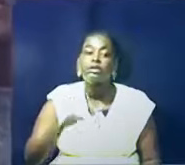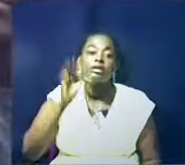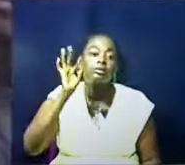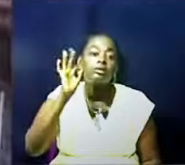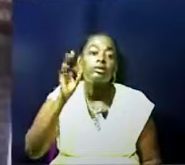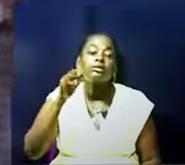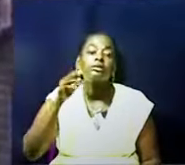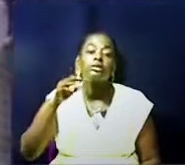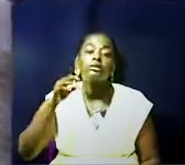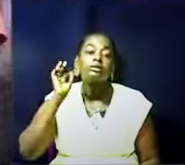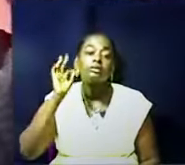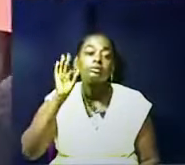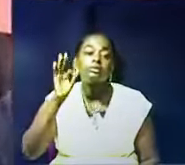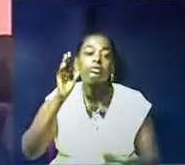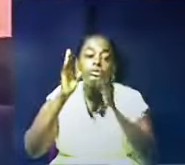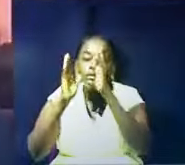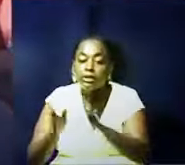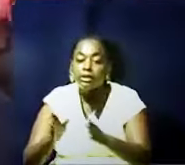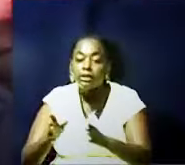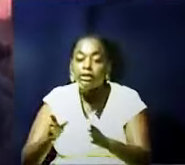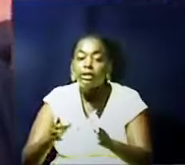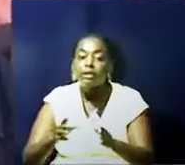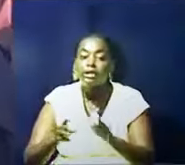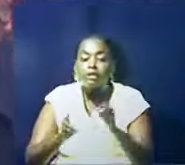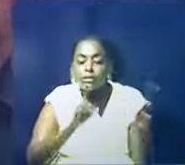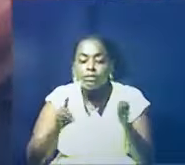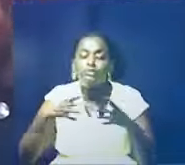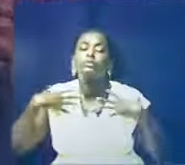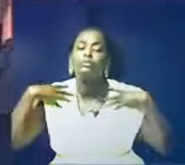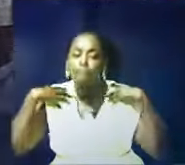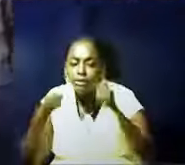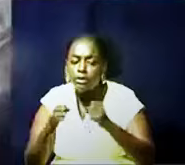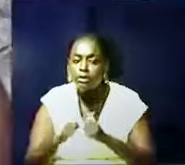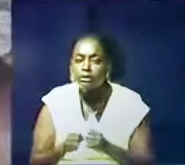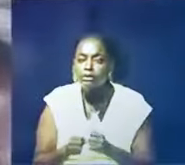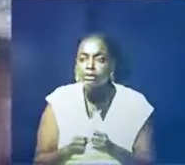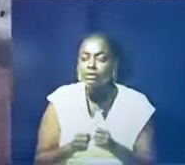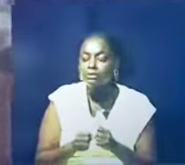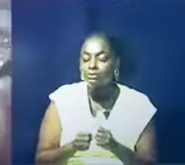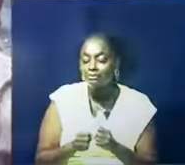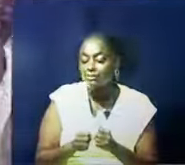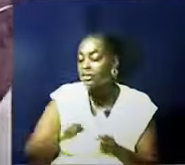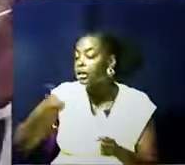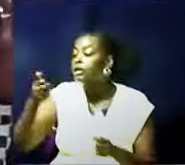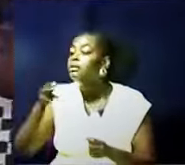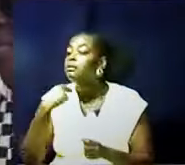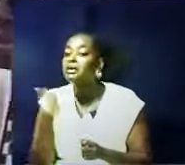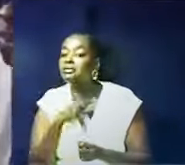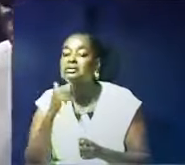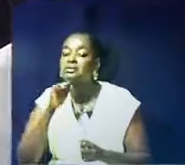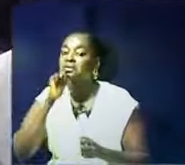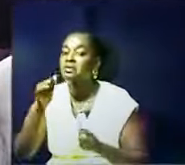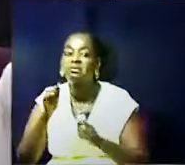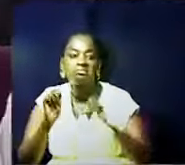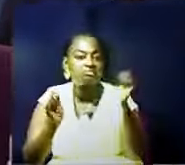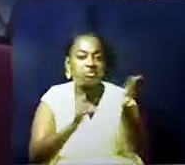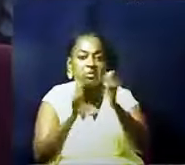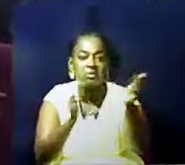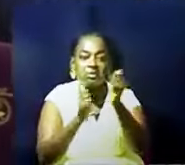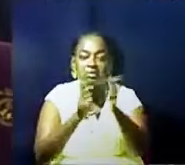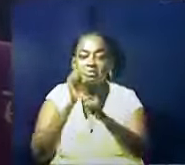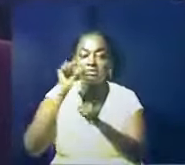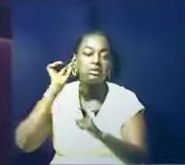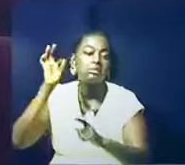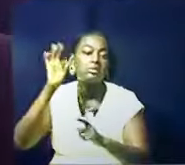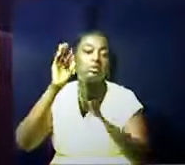we know them. It means they didn't even follow the message. Yeah, they know them. So I mean,